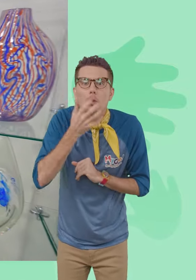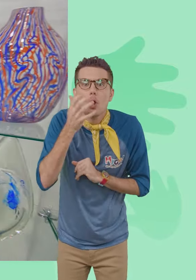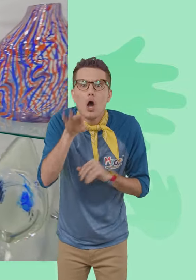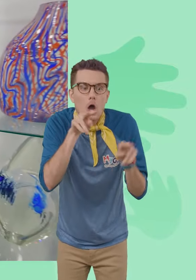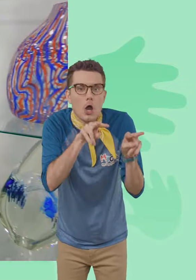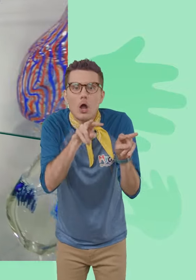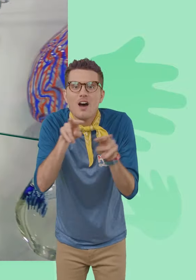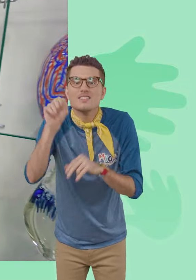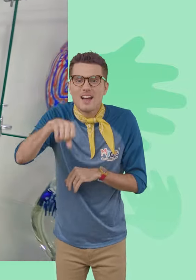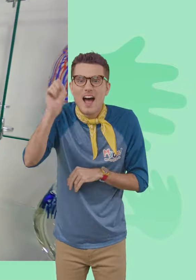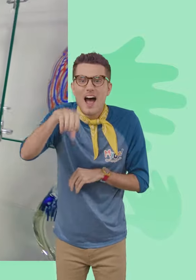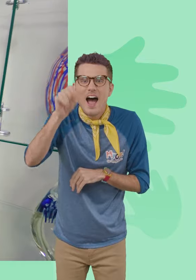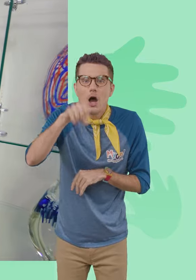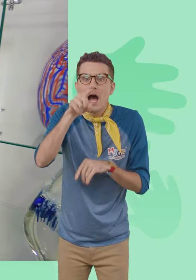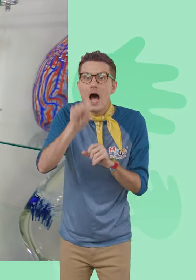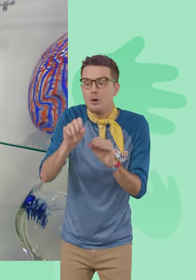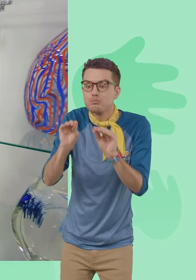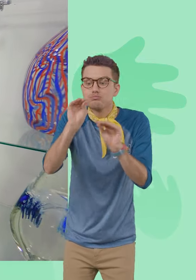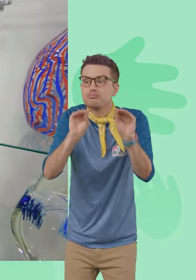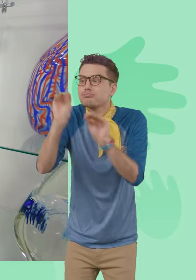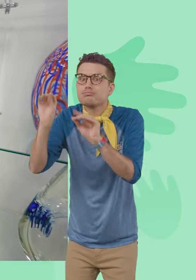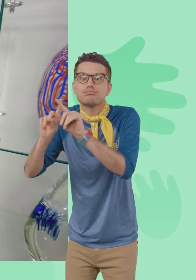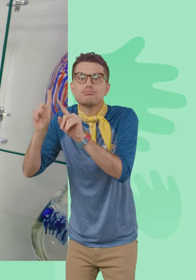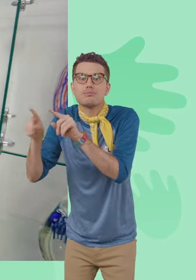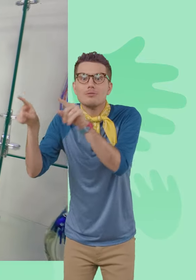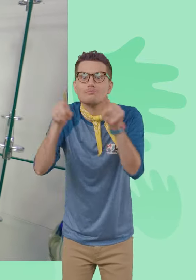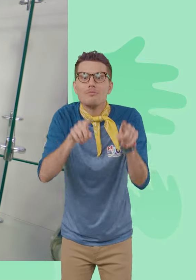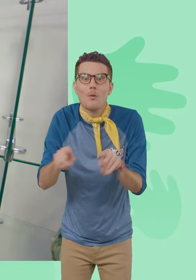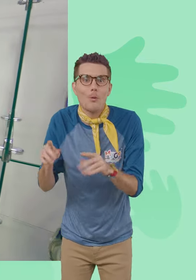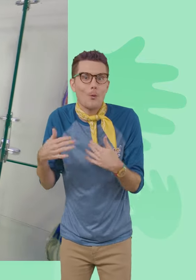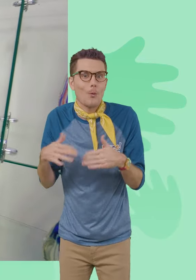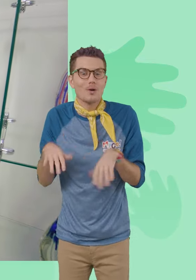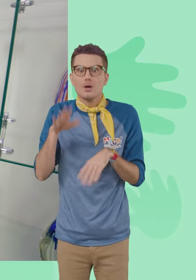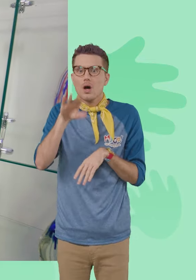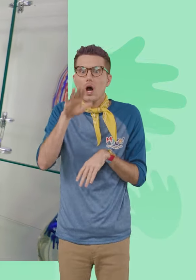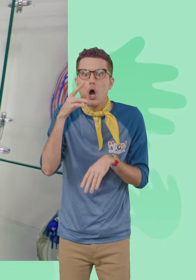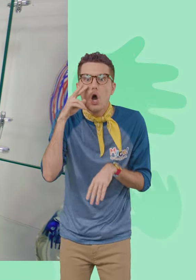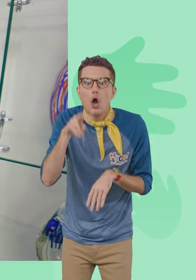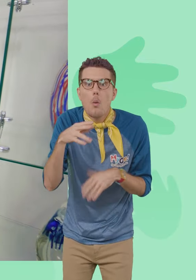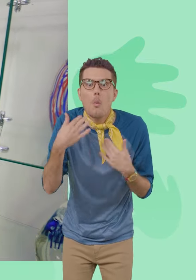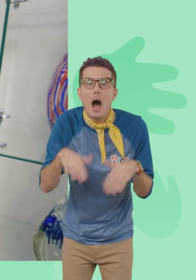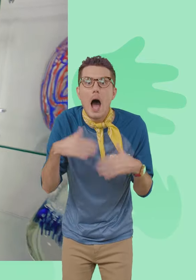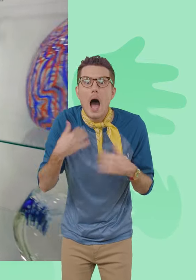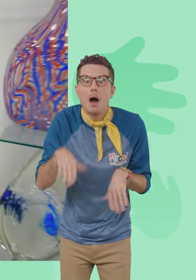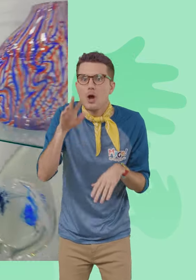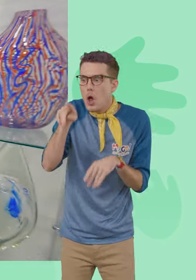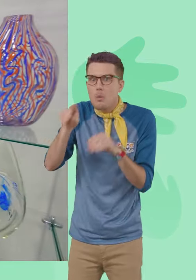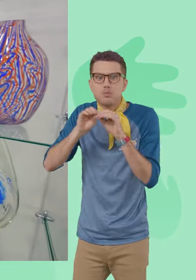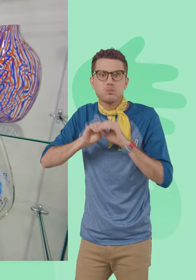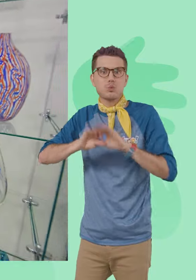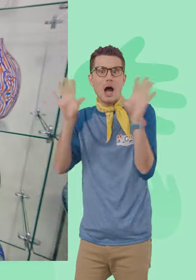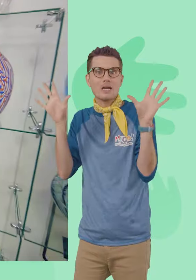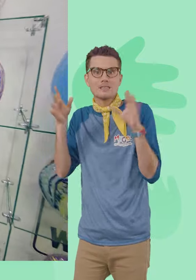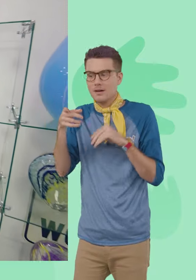nice and gentle. Whoa, check that out. Yeah, you can put all sorts of things right here. Whoa.